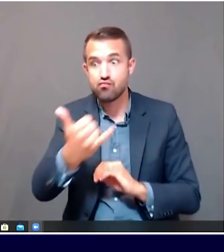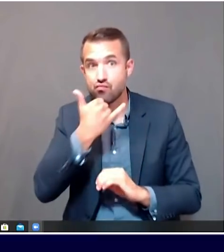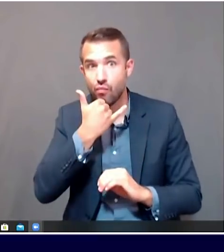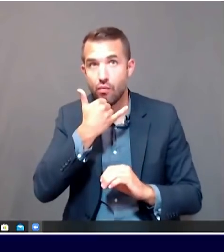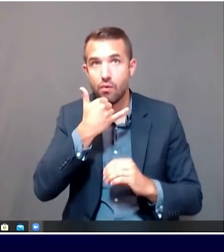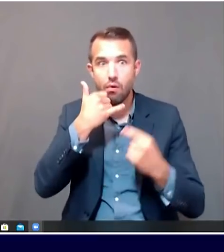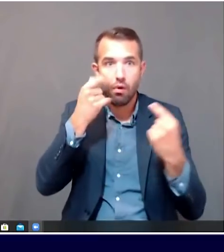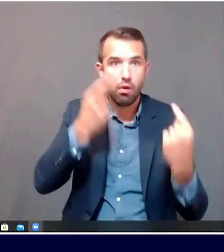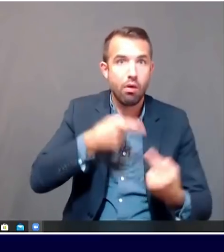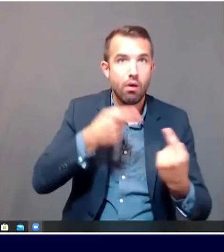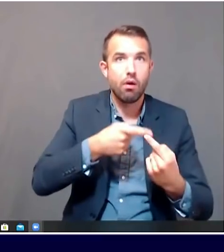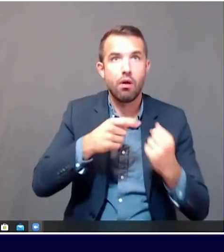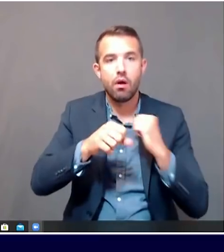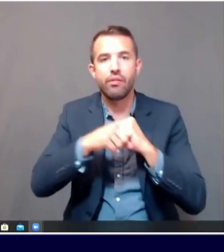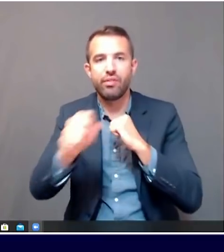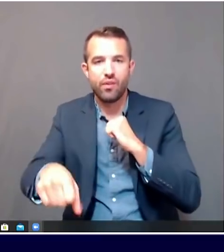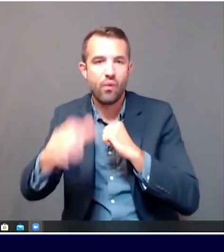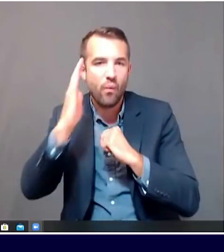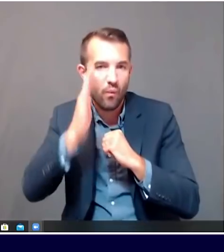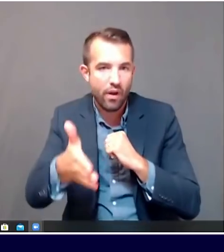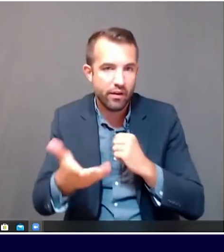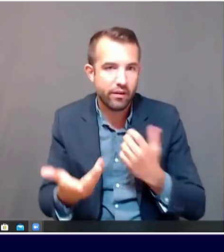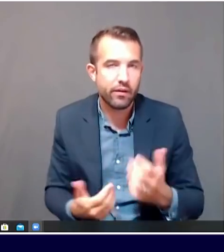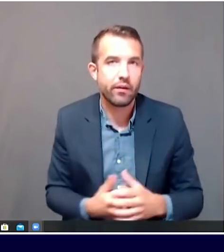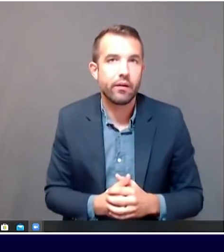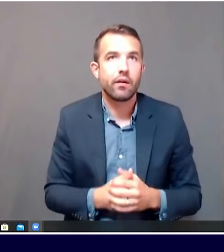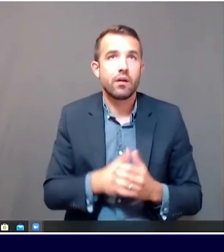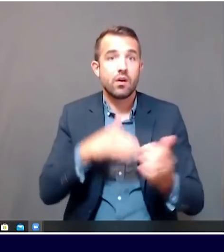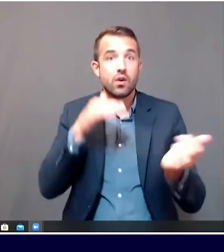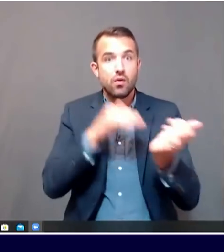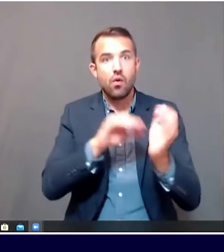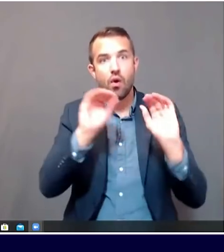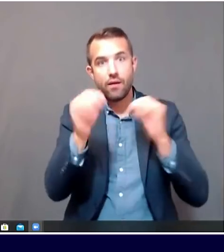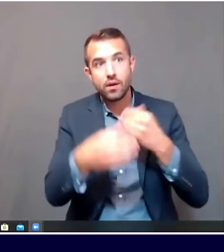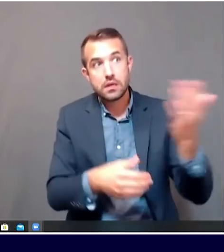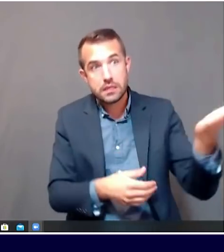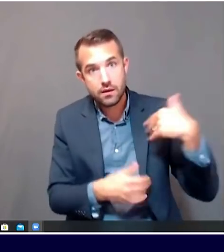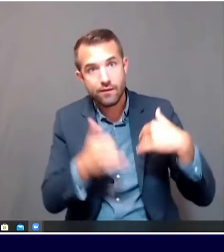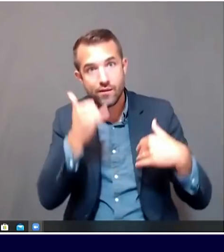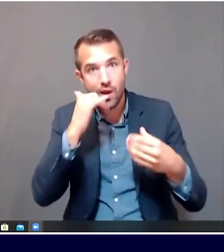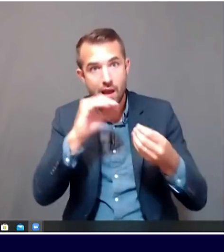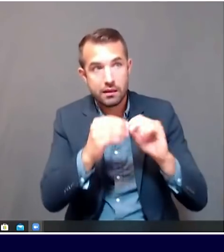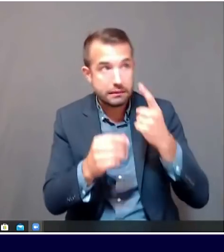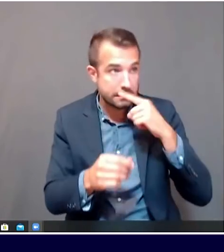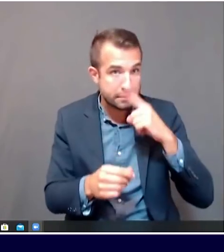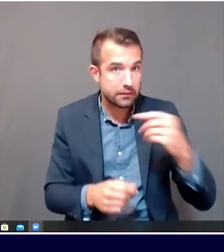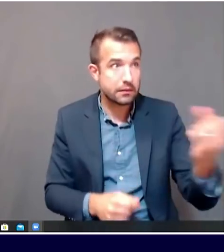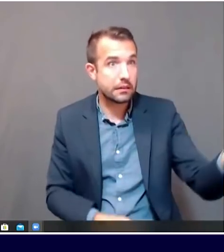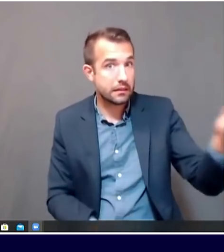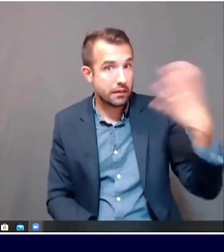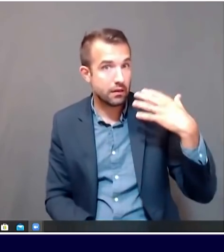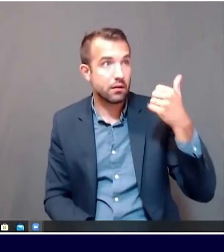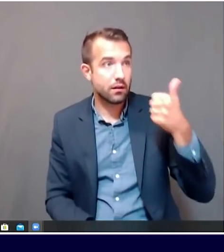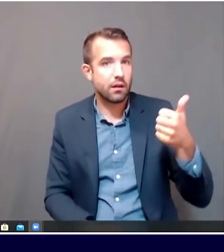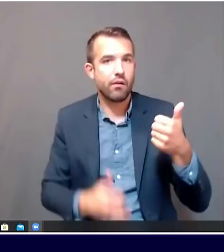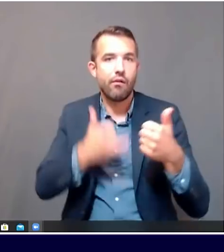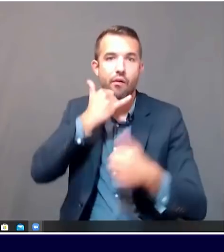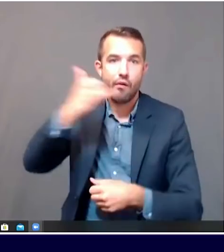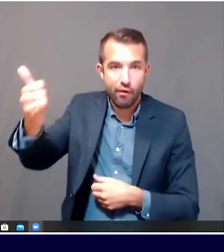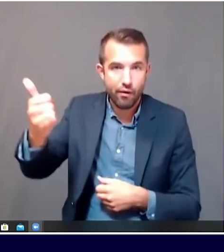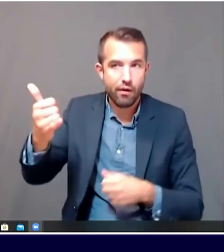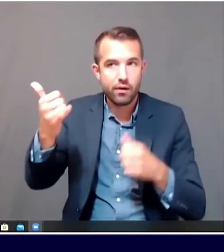bit longer to get in touch with the doctor's office, to get the right phone number, things of that nature. But one of the metrics that we